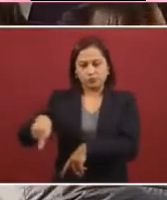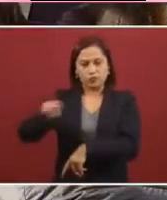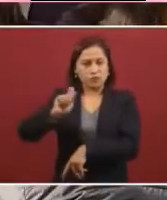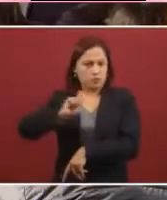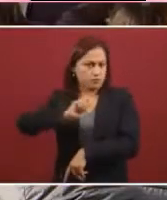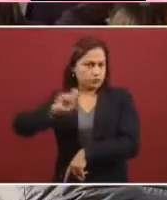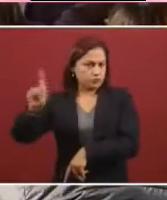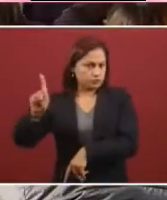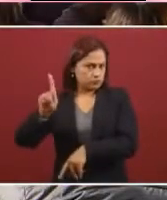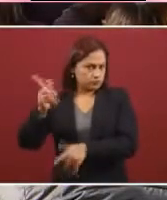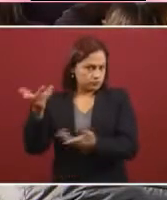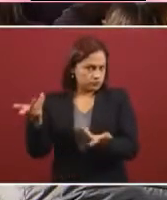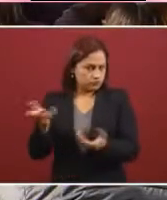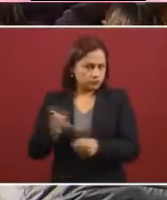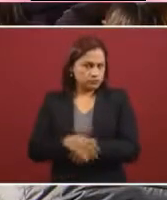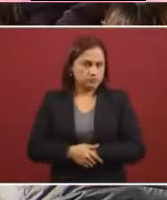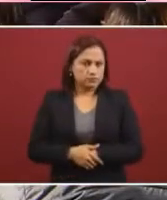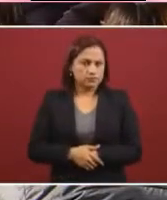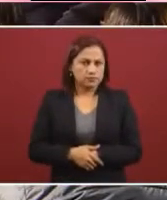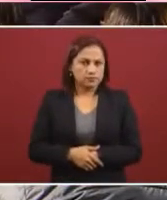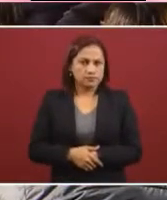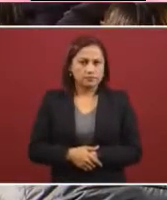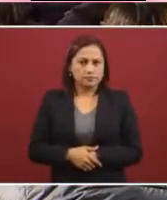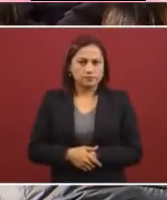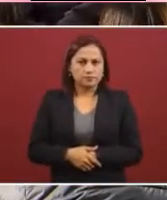But you guys are professionals, and you know,